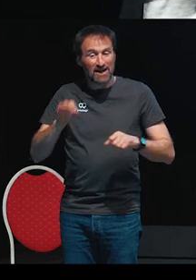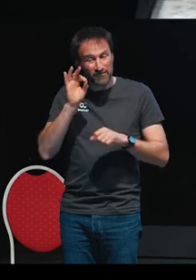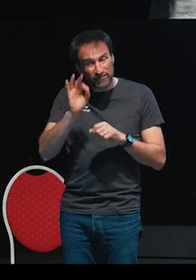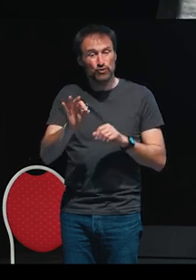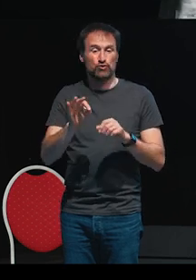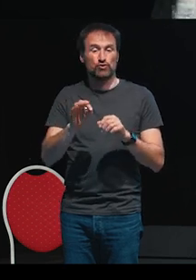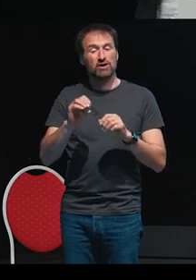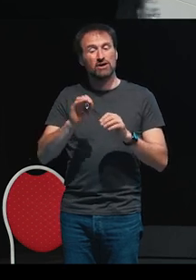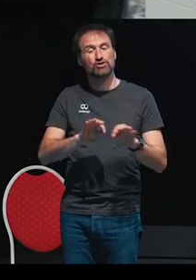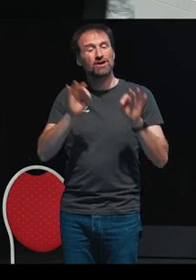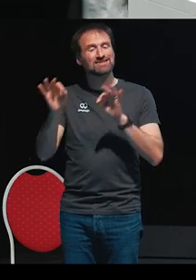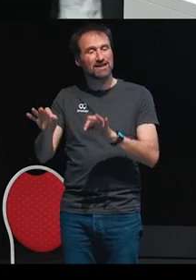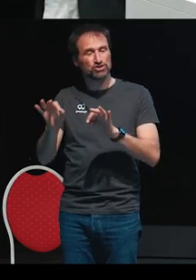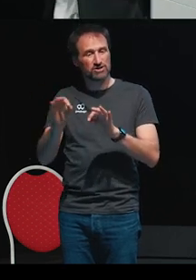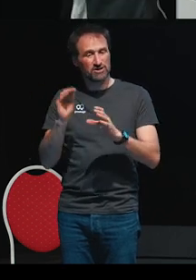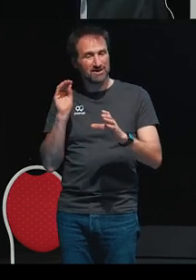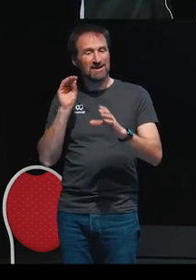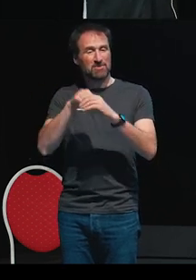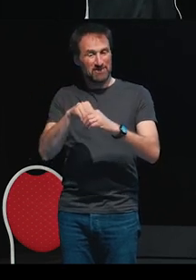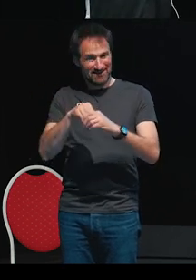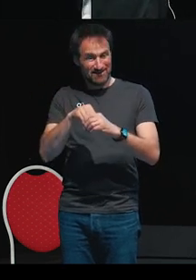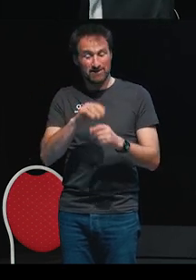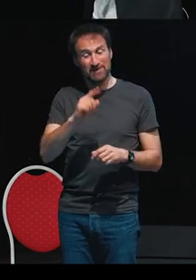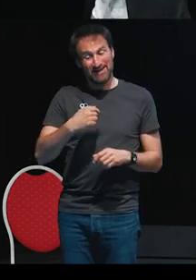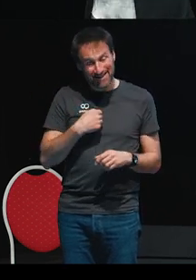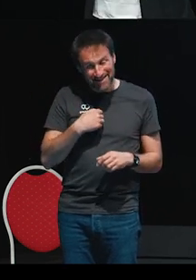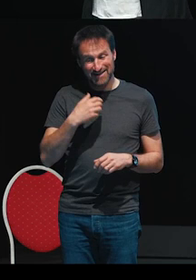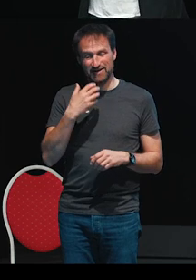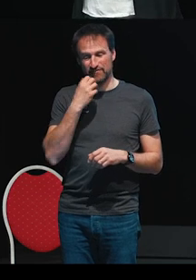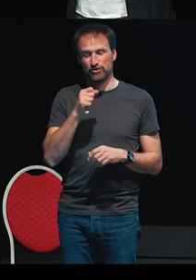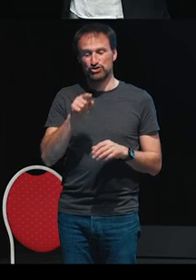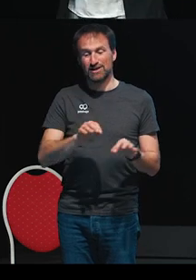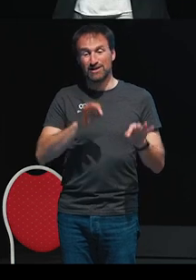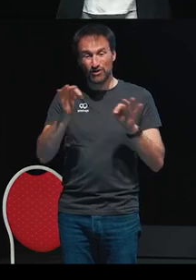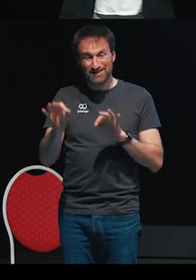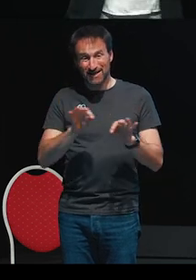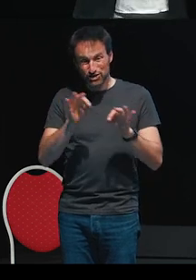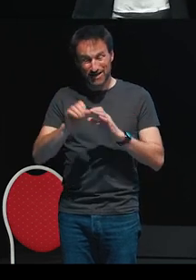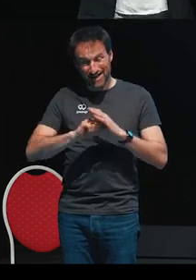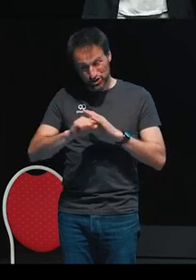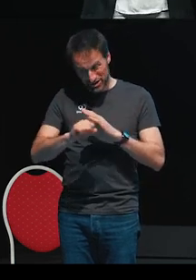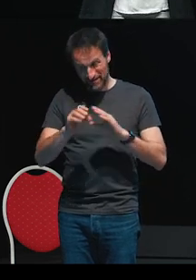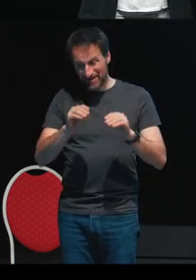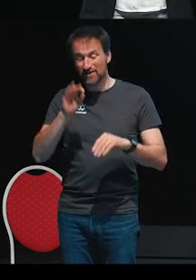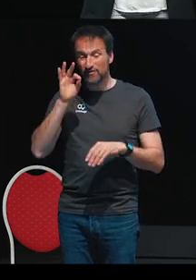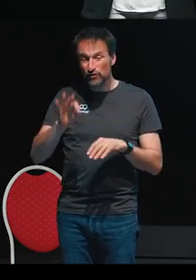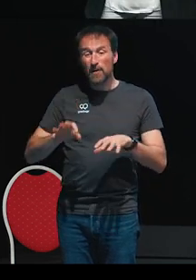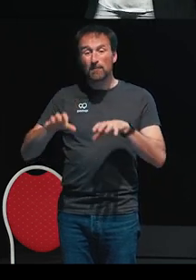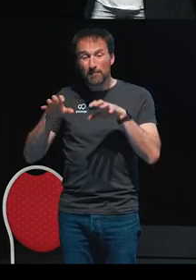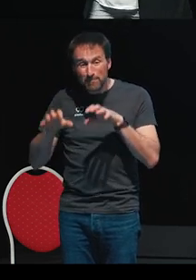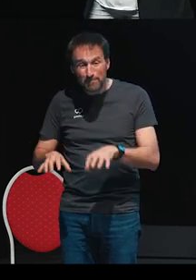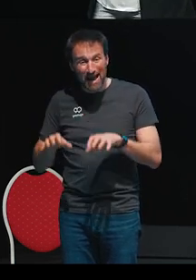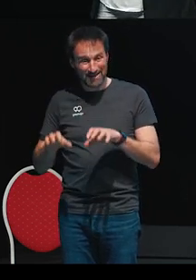But I use event sourcing in order to solve a problem in a banking system. I wrote a transaction